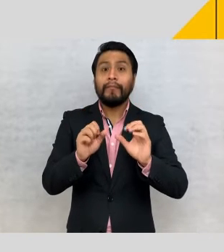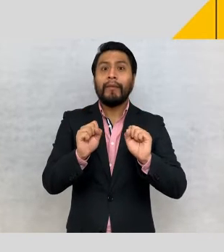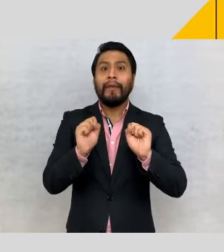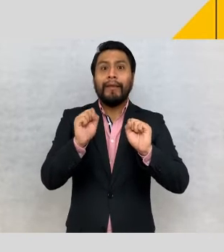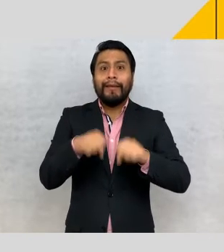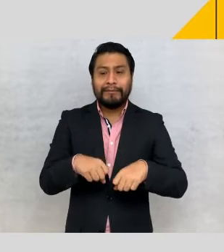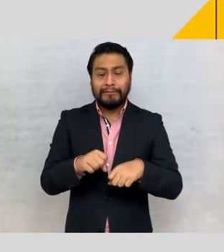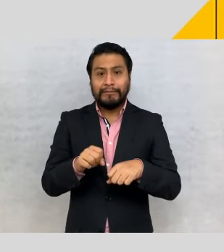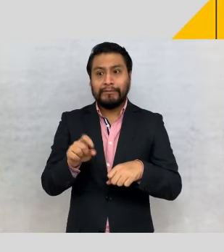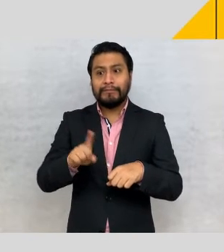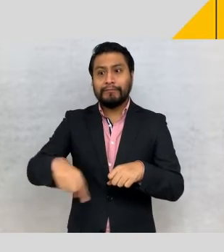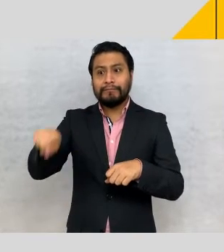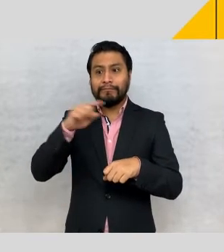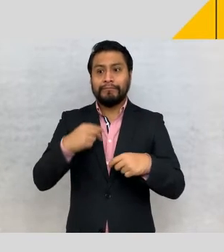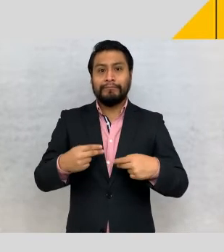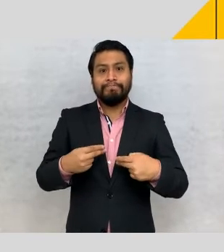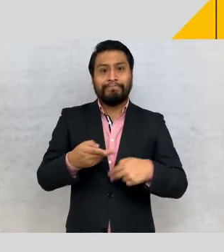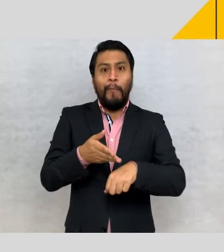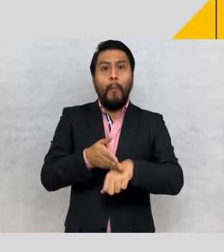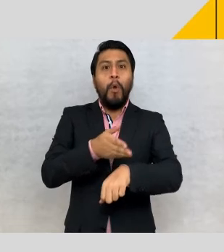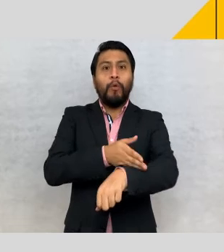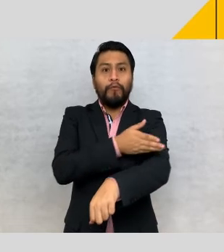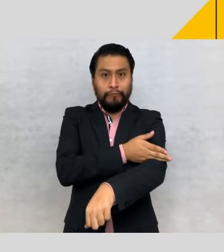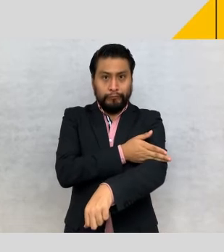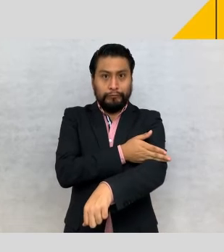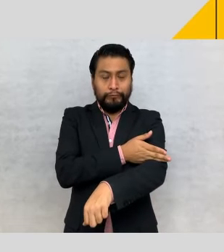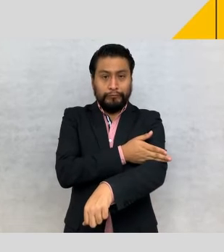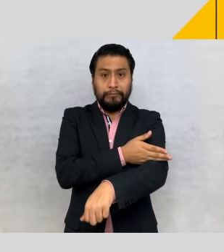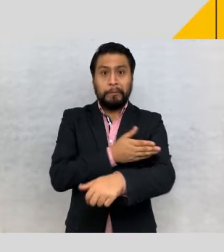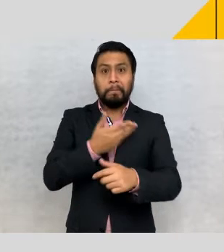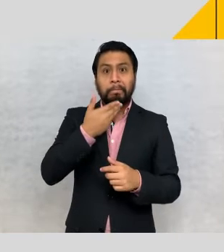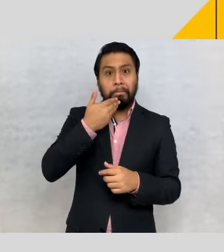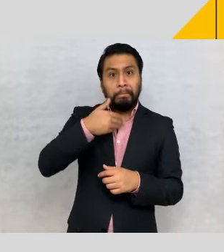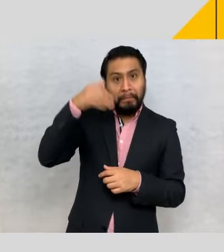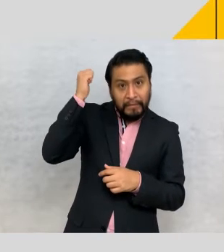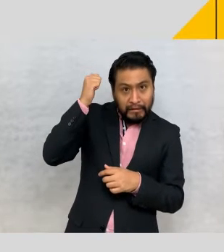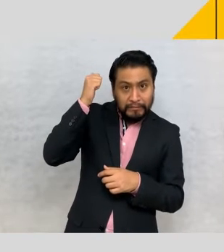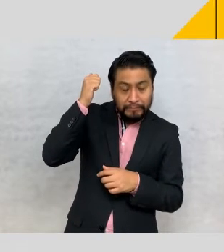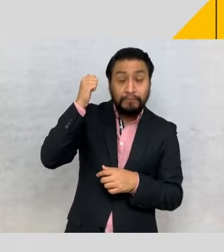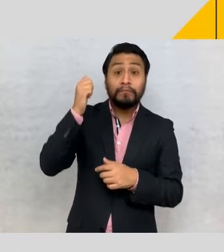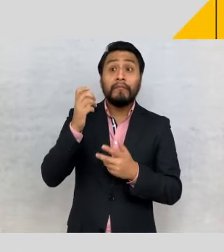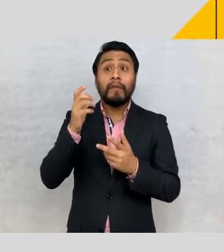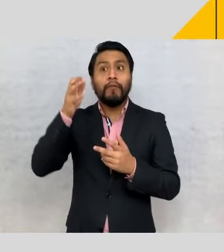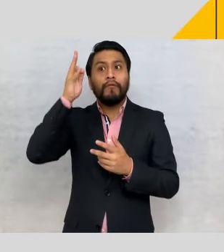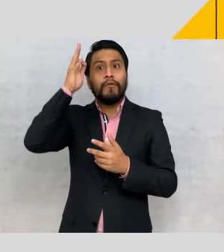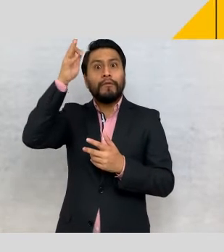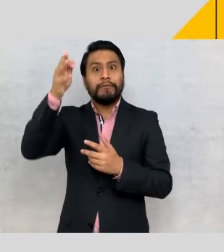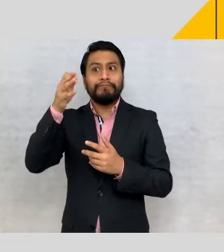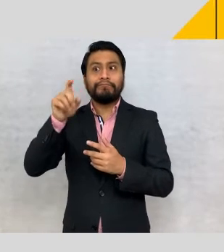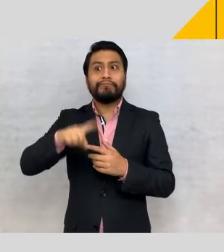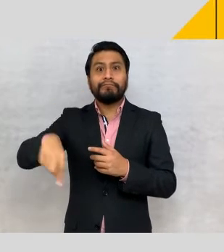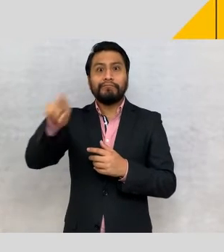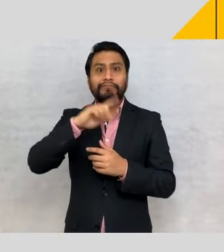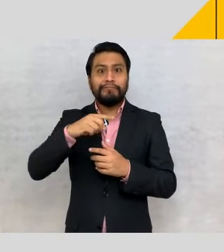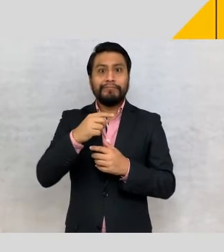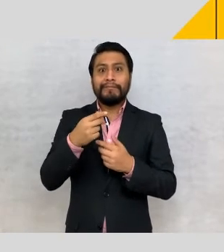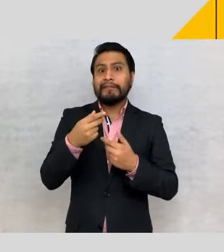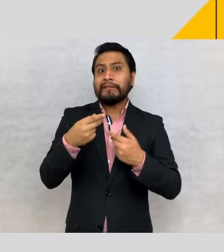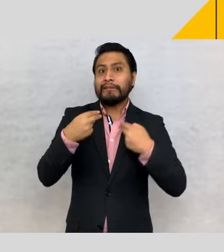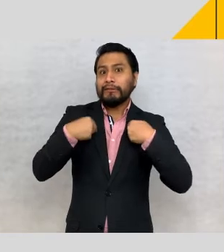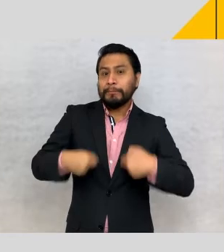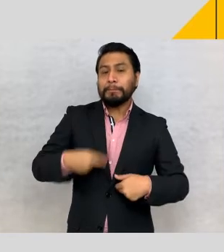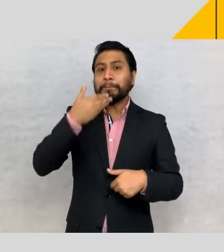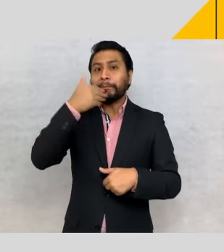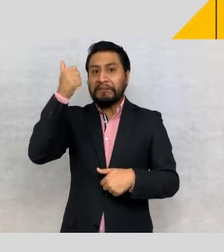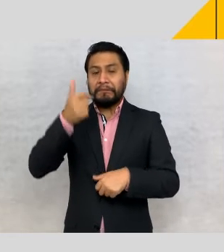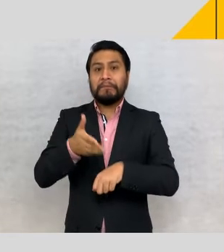implies the reproductive dimension, and therefore the future. And this seems clear since it is not possible to